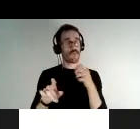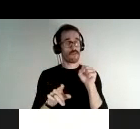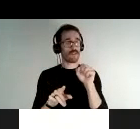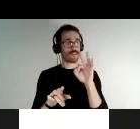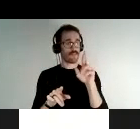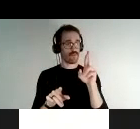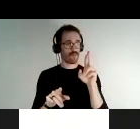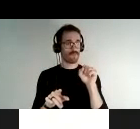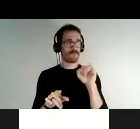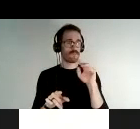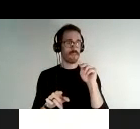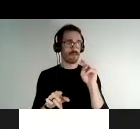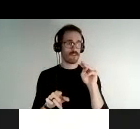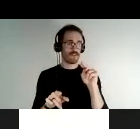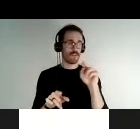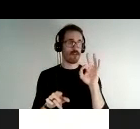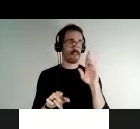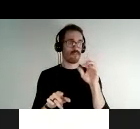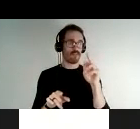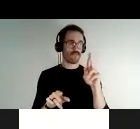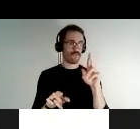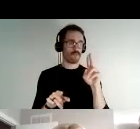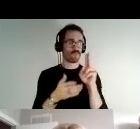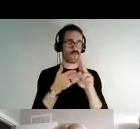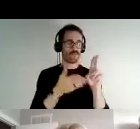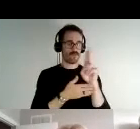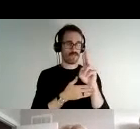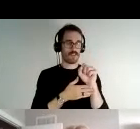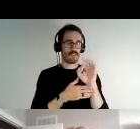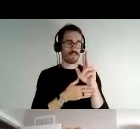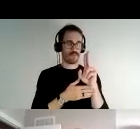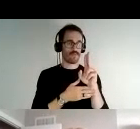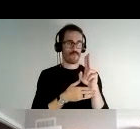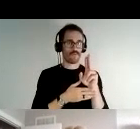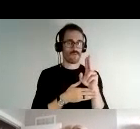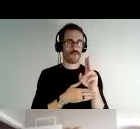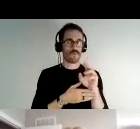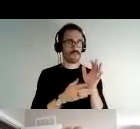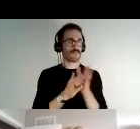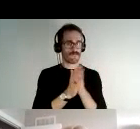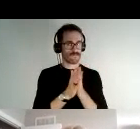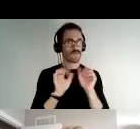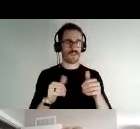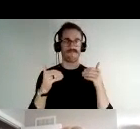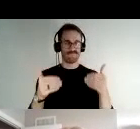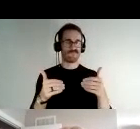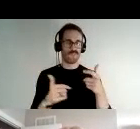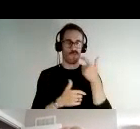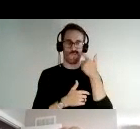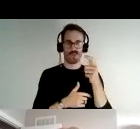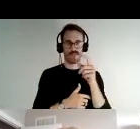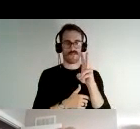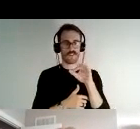Simon Fraser University. They're quite good scenarios. They're quite good as you can see, scenarios, very short. as you can see. We've got a